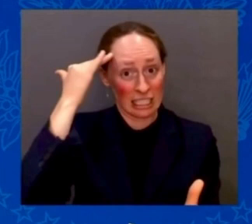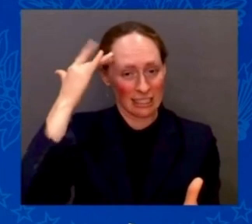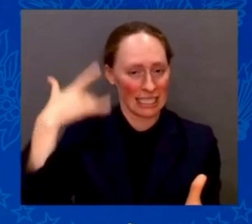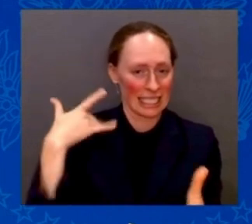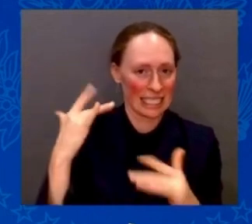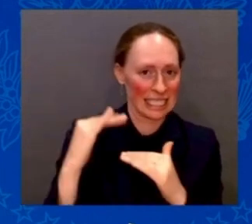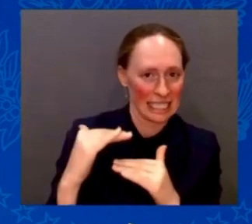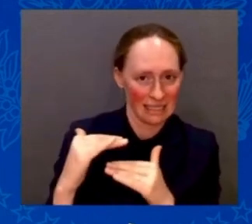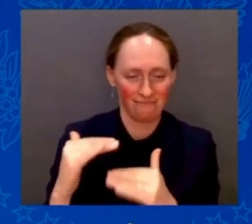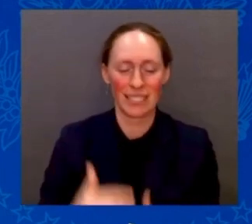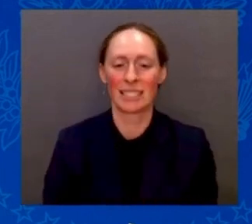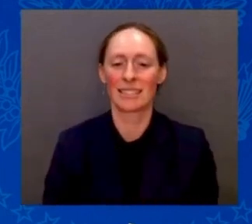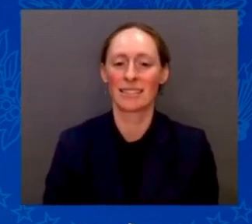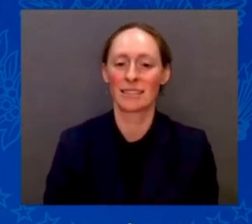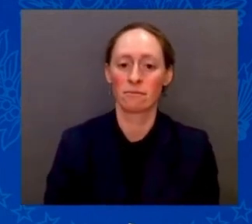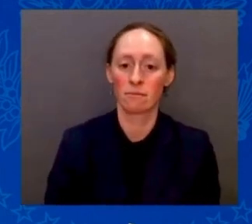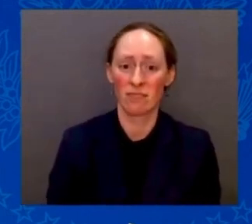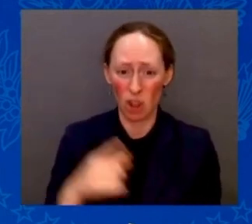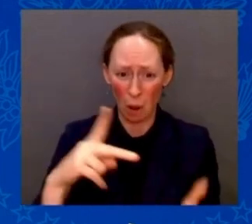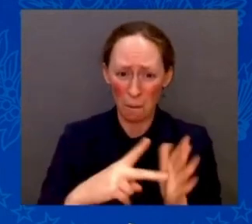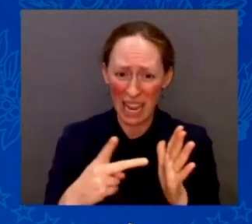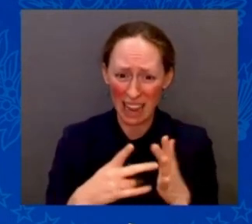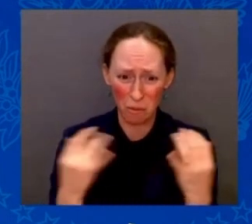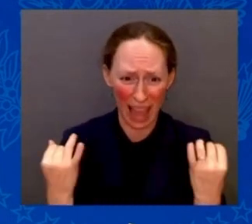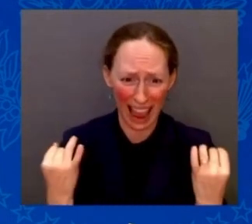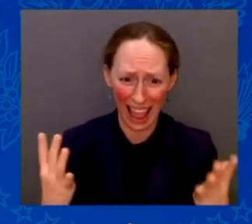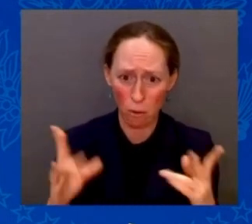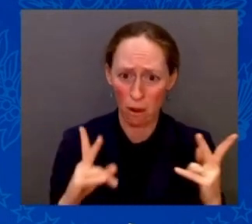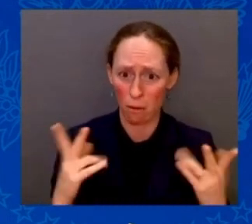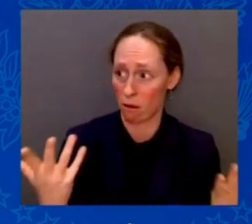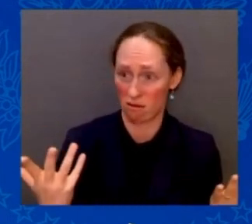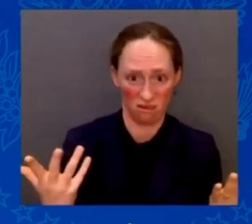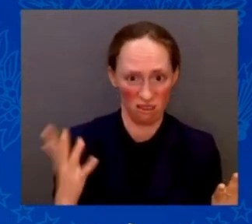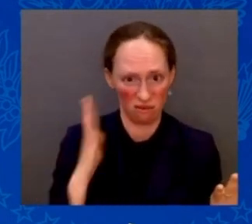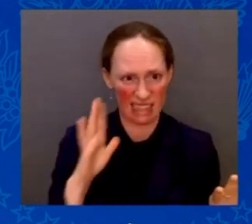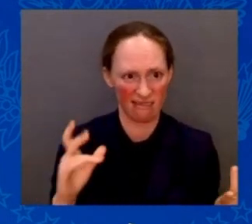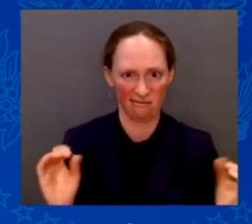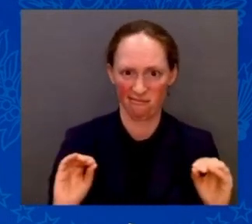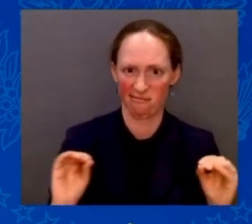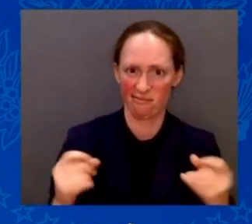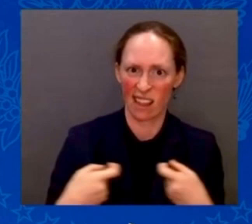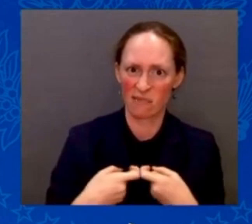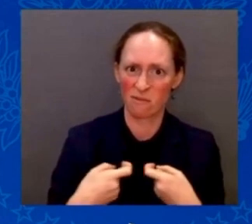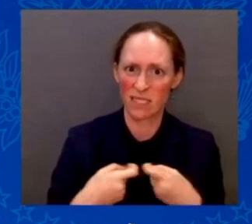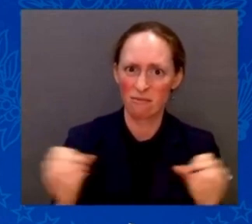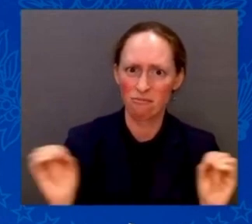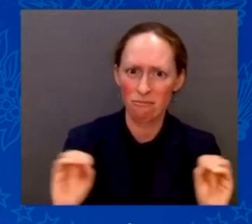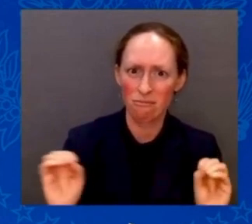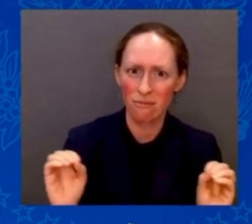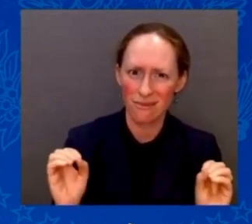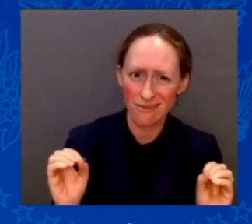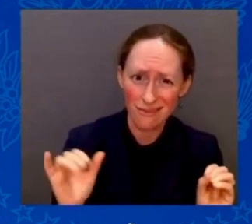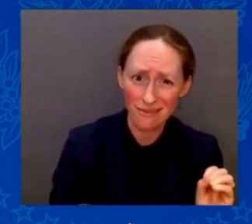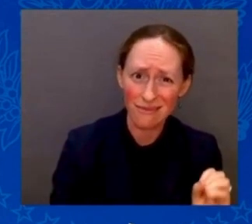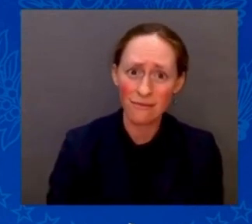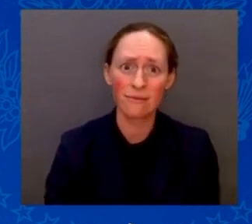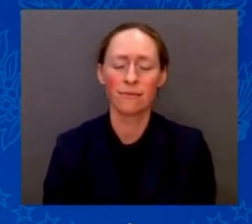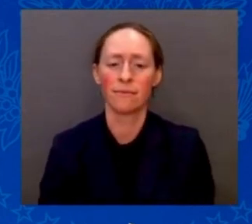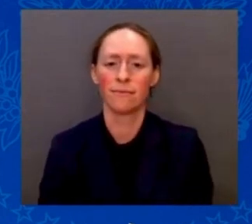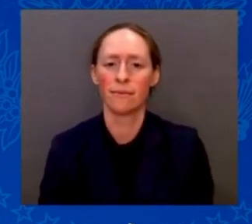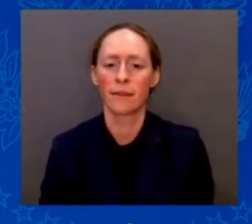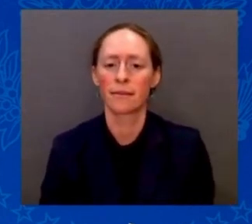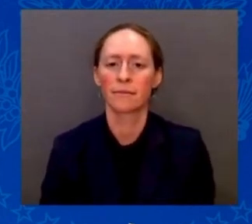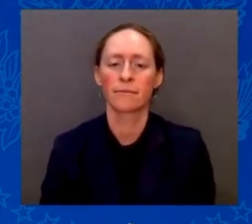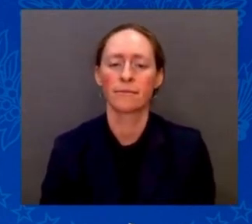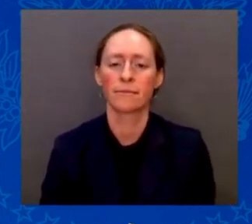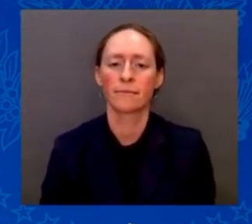having power because the company makes a determination that. Well, but by the way, you know, we also know how many huge number of Americans have